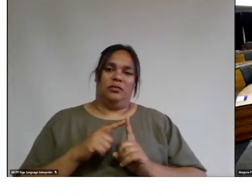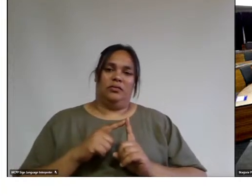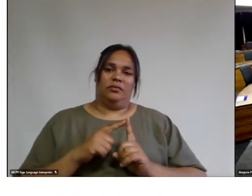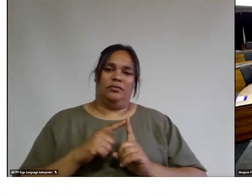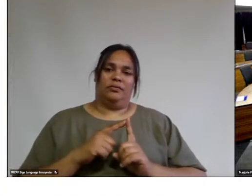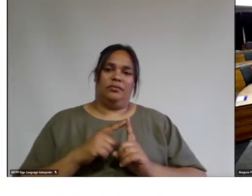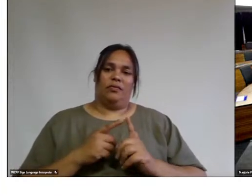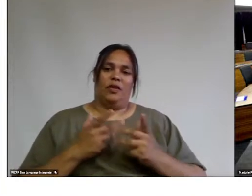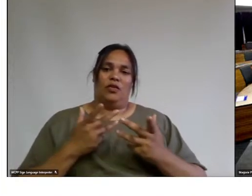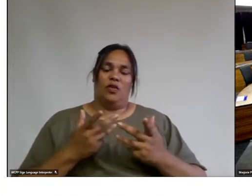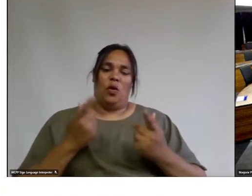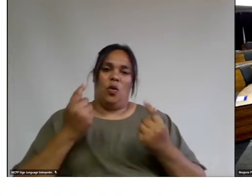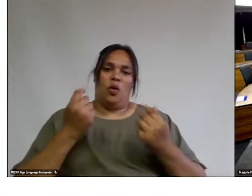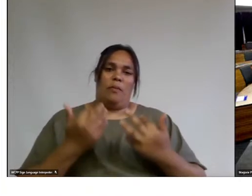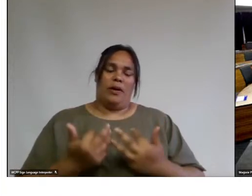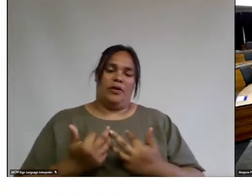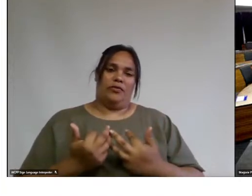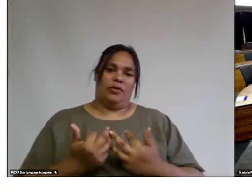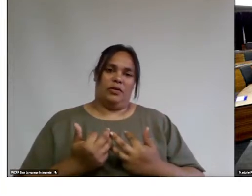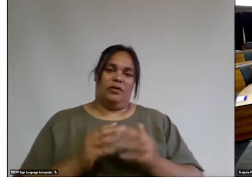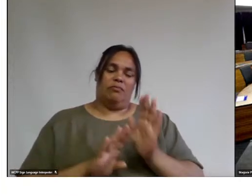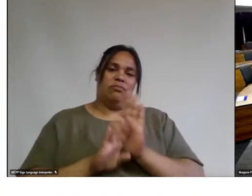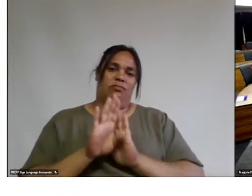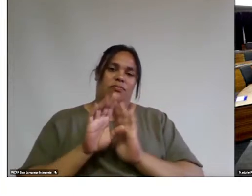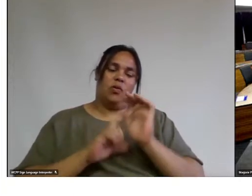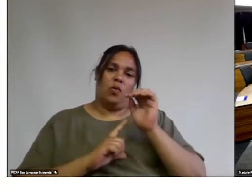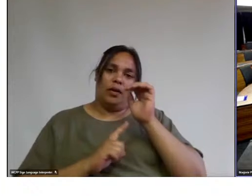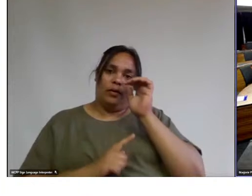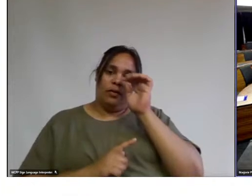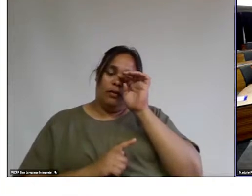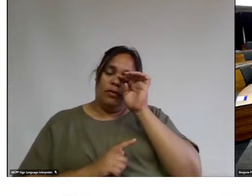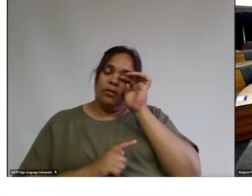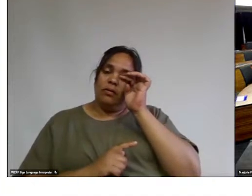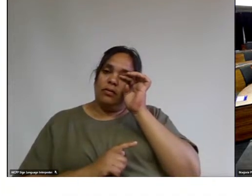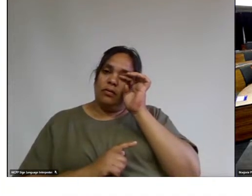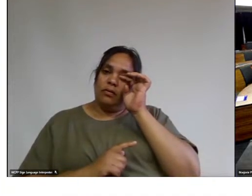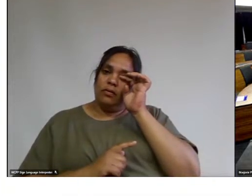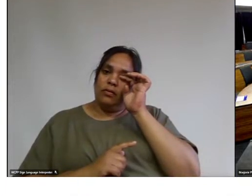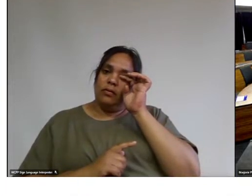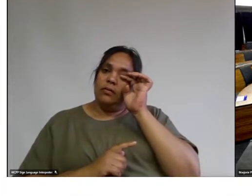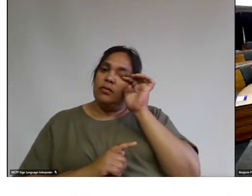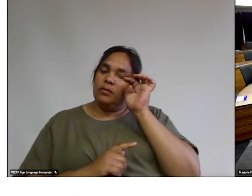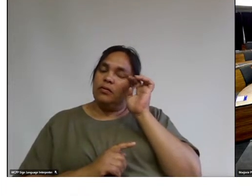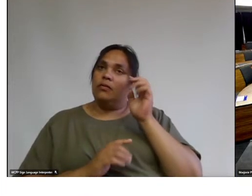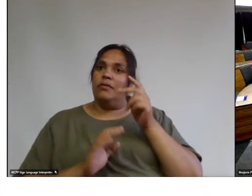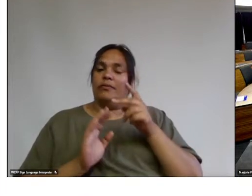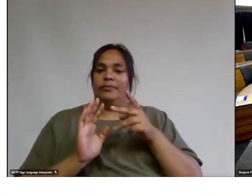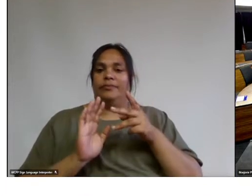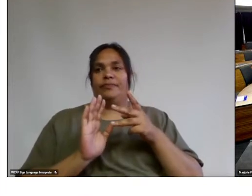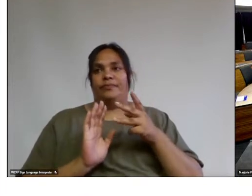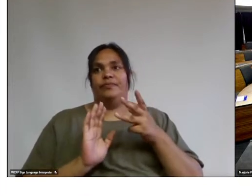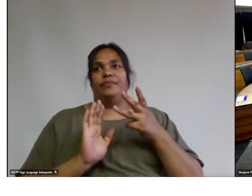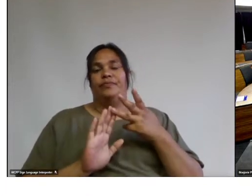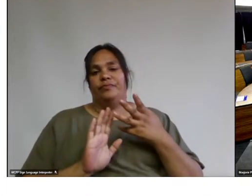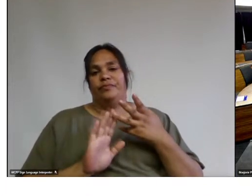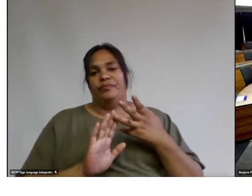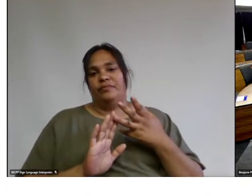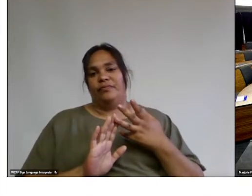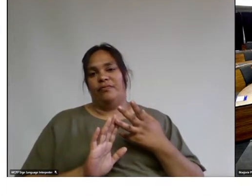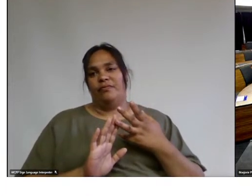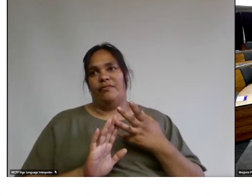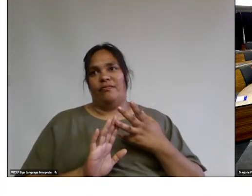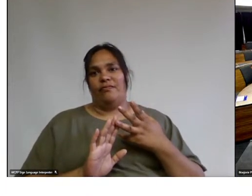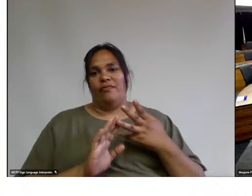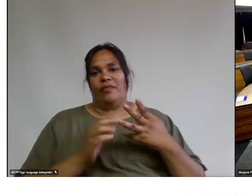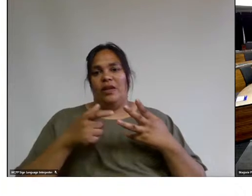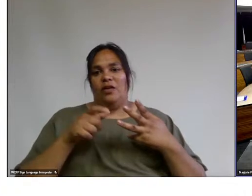such a budget increase? That's the first one, Chair. And then secondly,